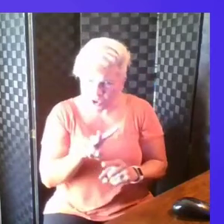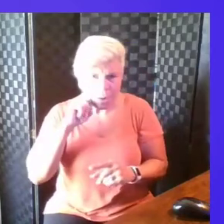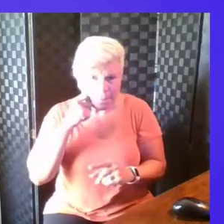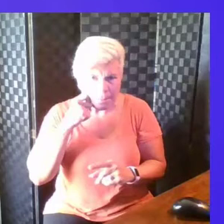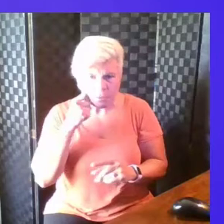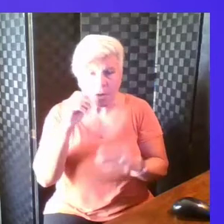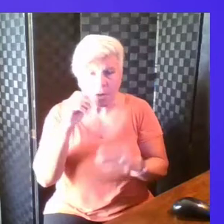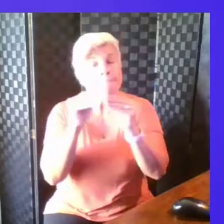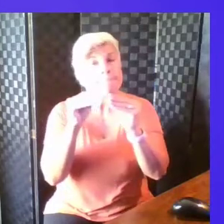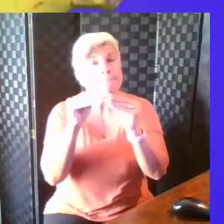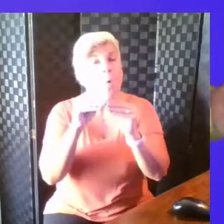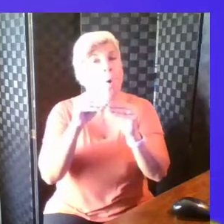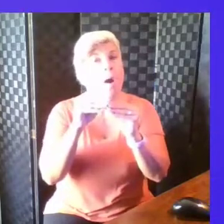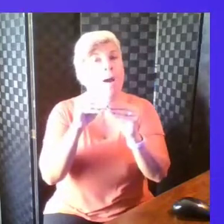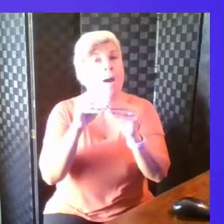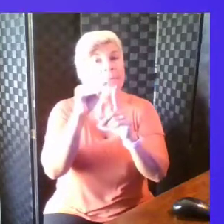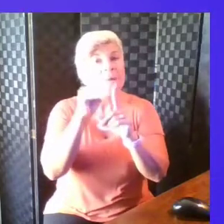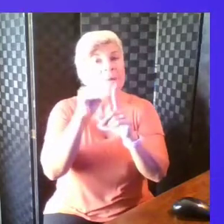than apples.